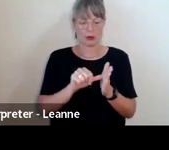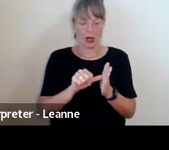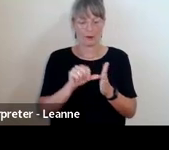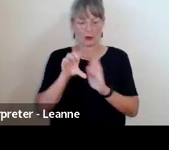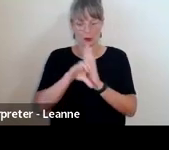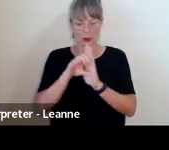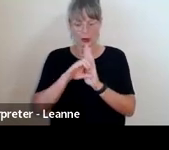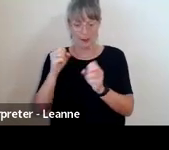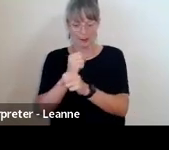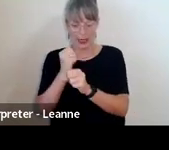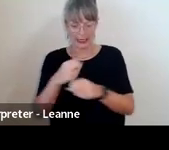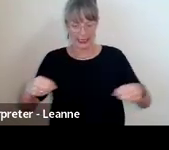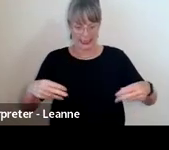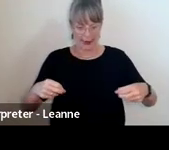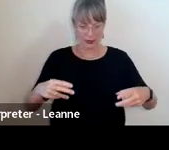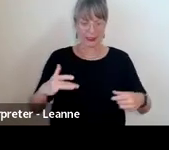devices at live events.